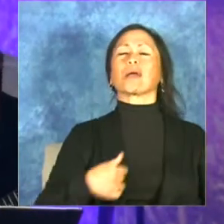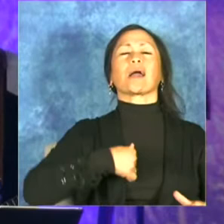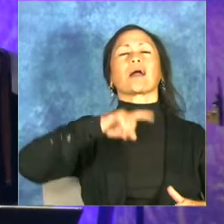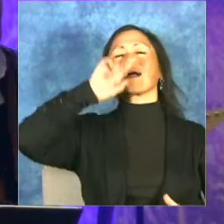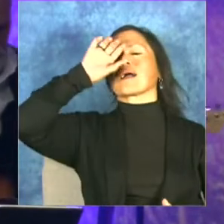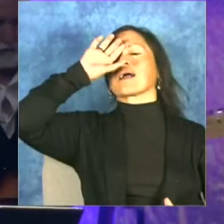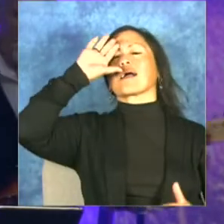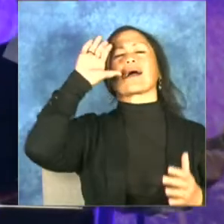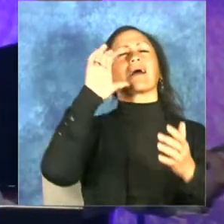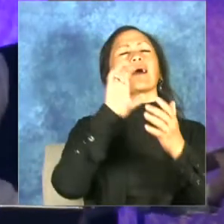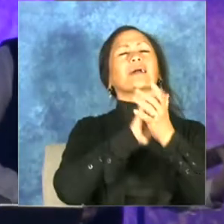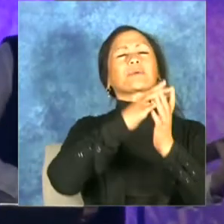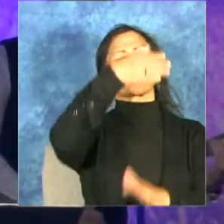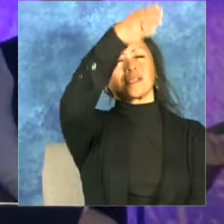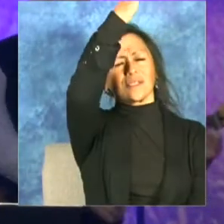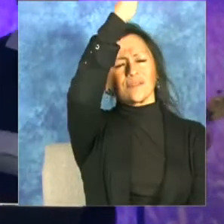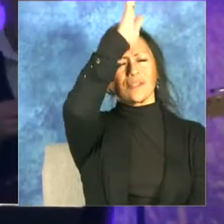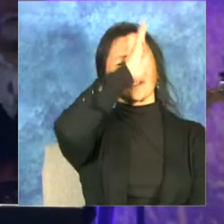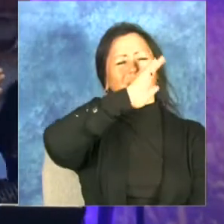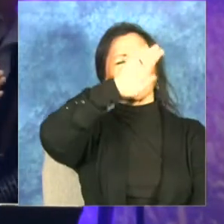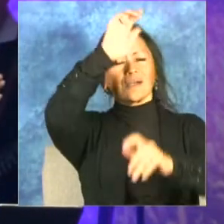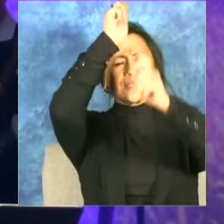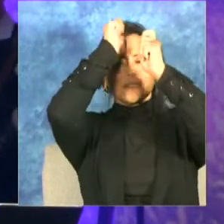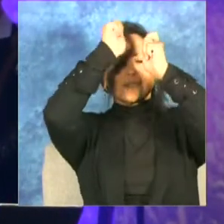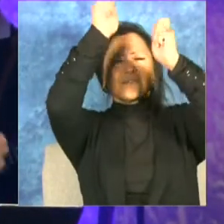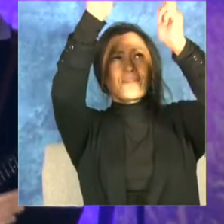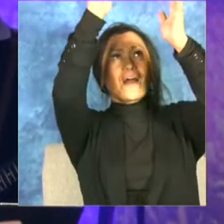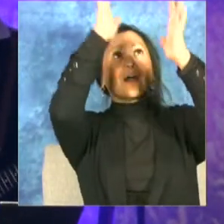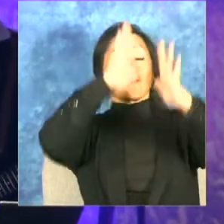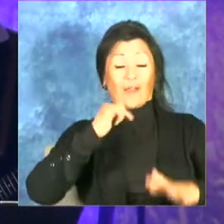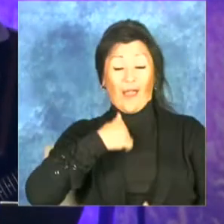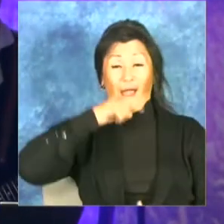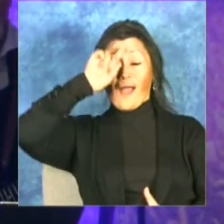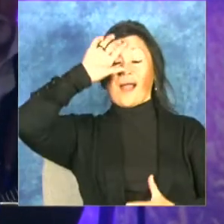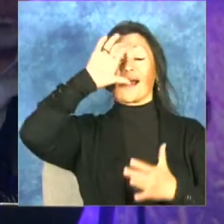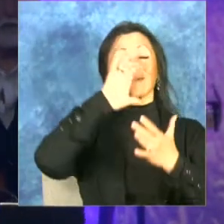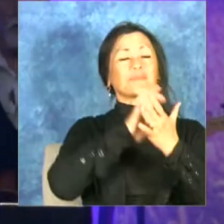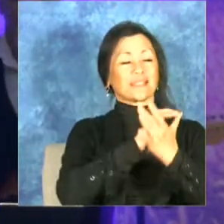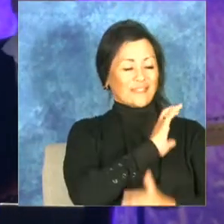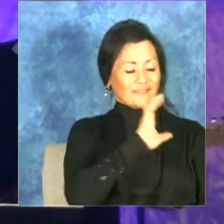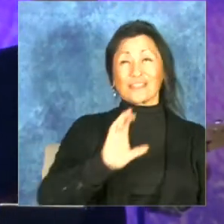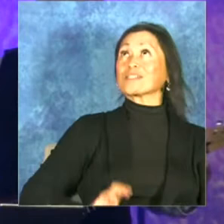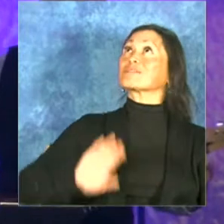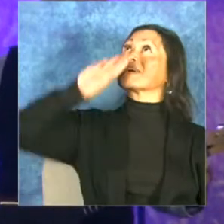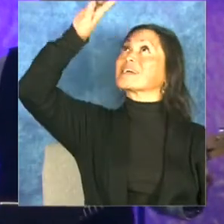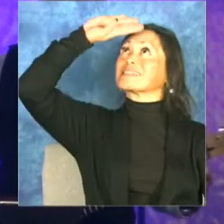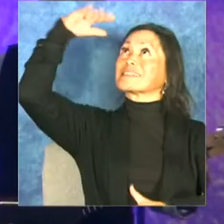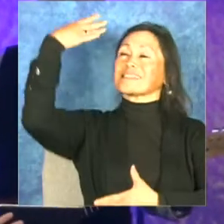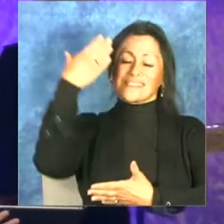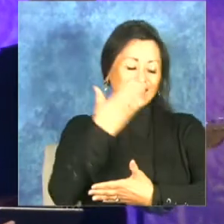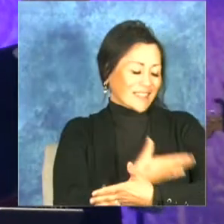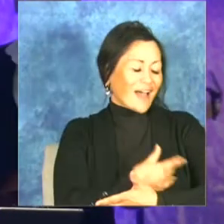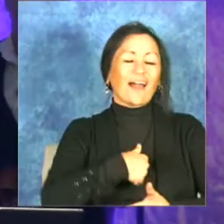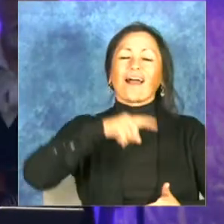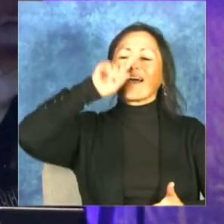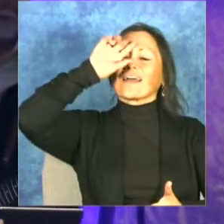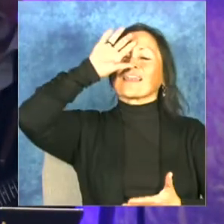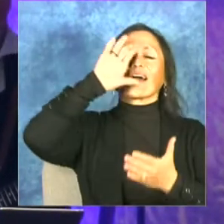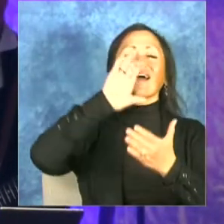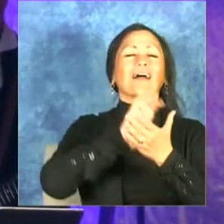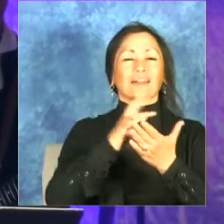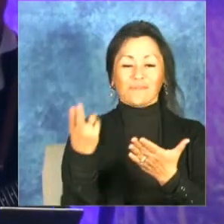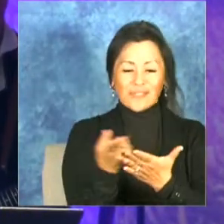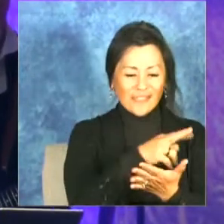Savior. I believe in God our Father, I believe in Christ the